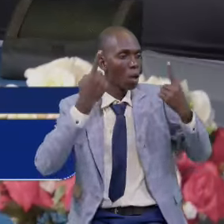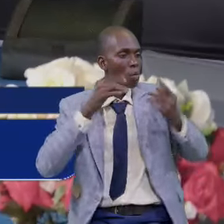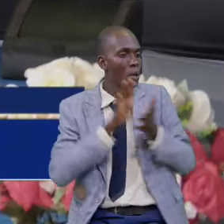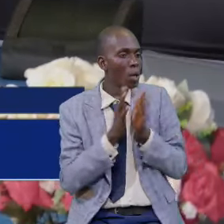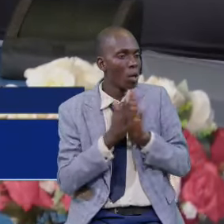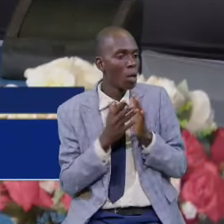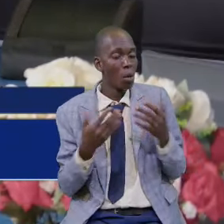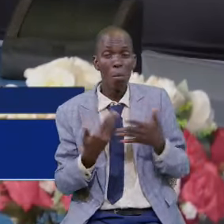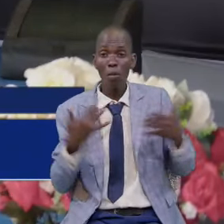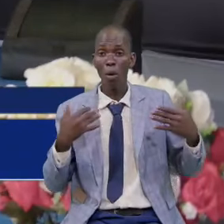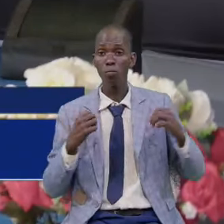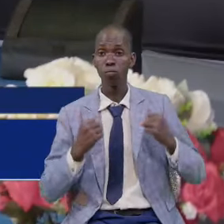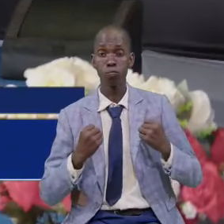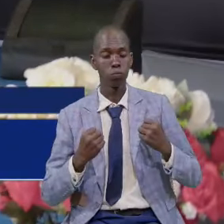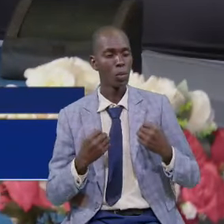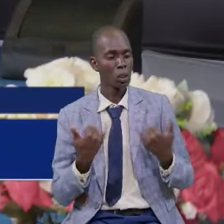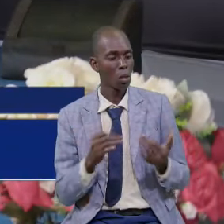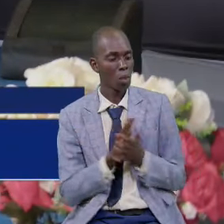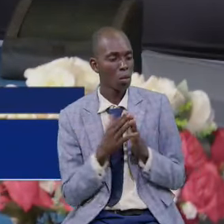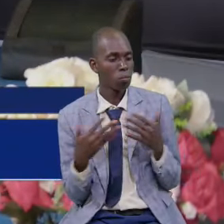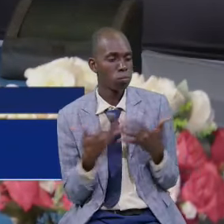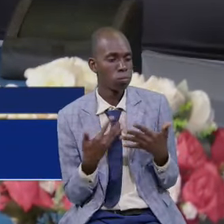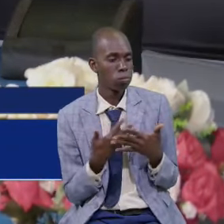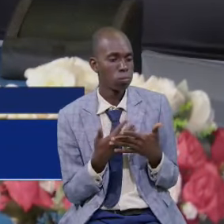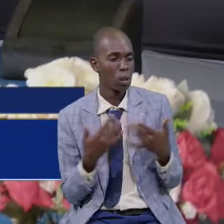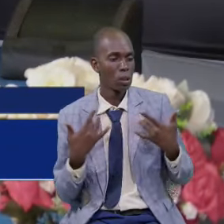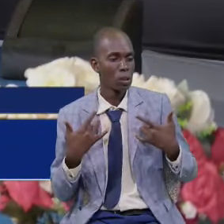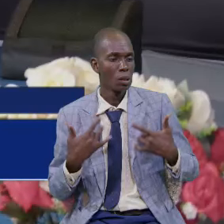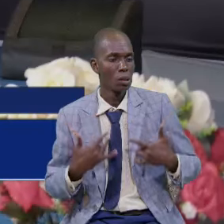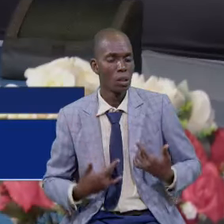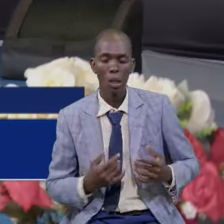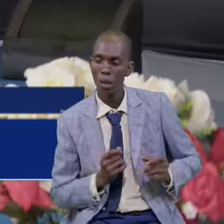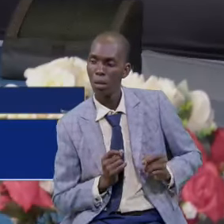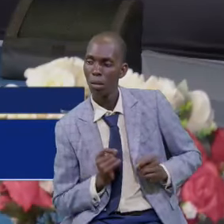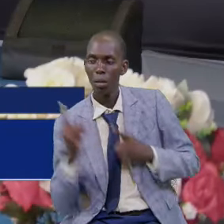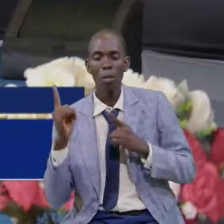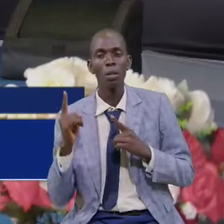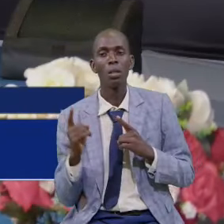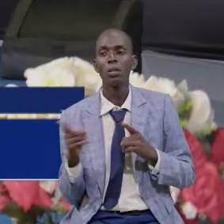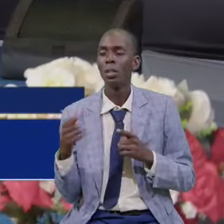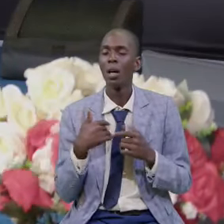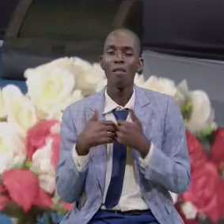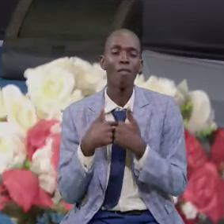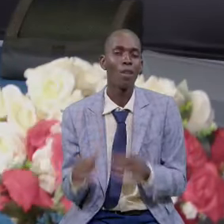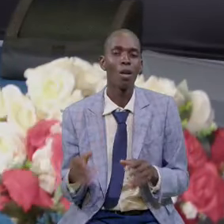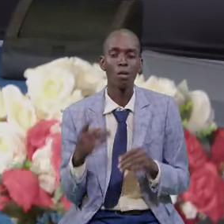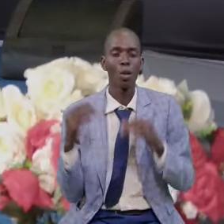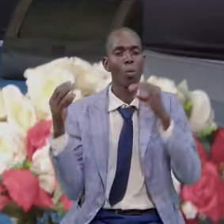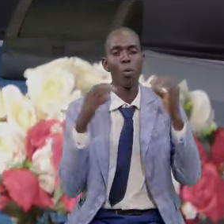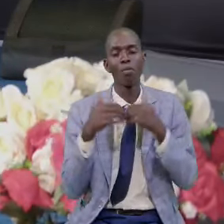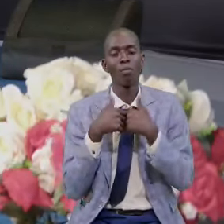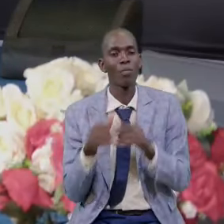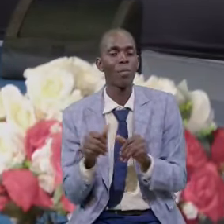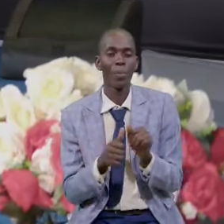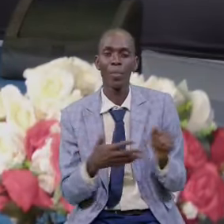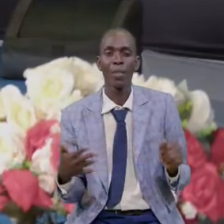went away. They had lost the battle. They had lost everything. And by the grace of God,